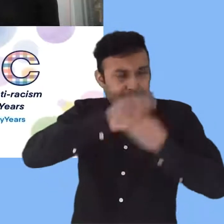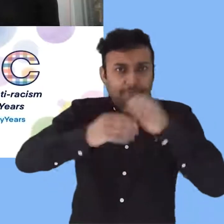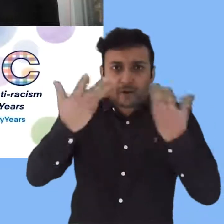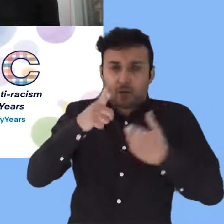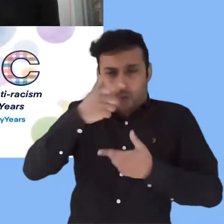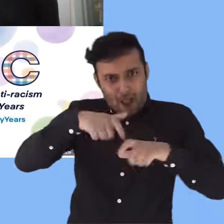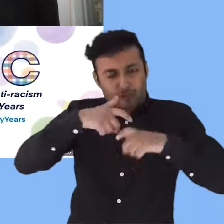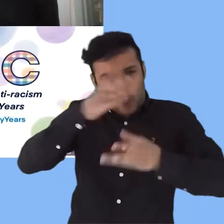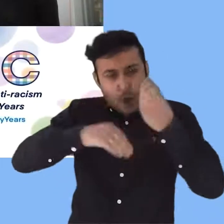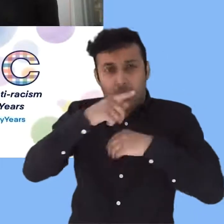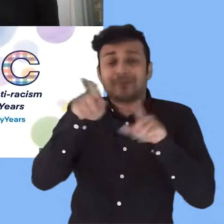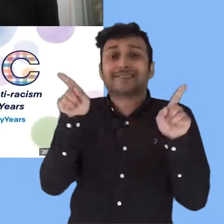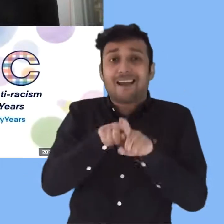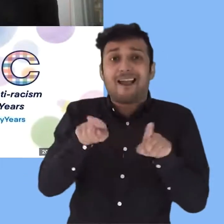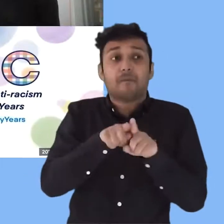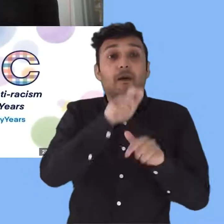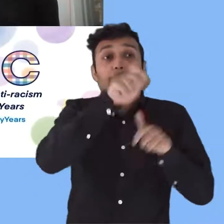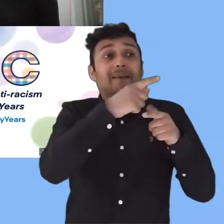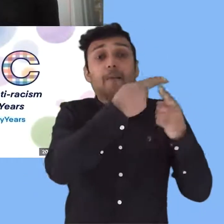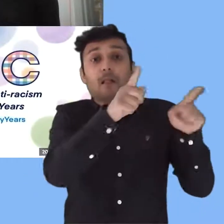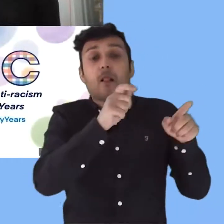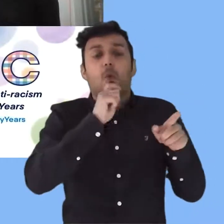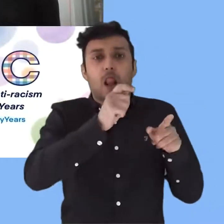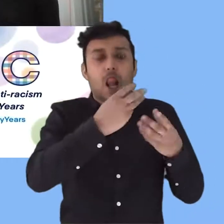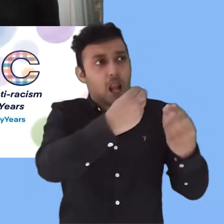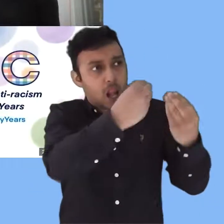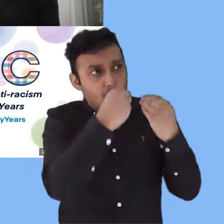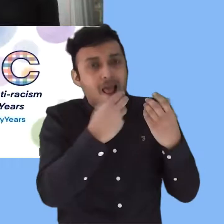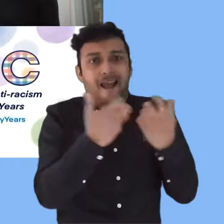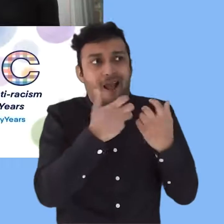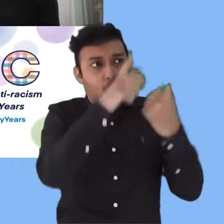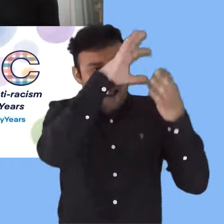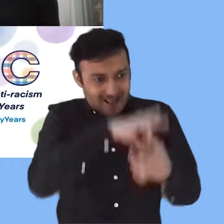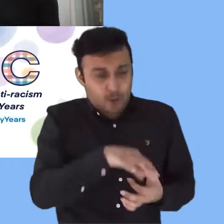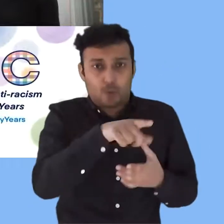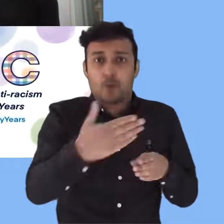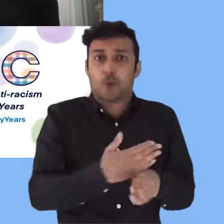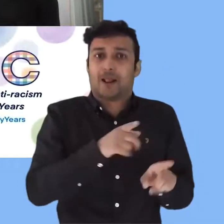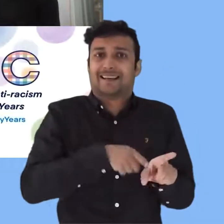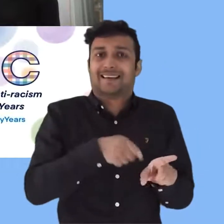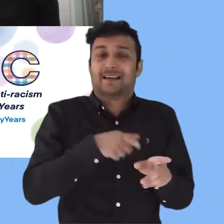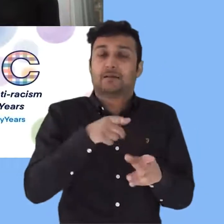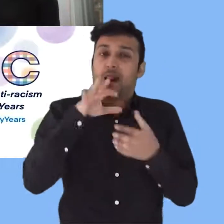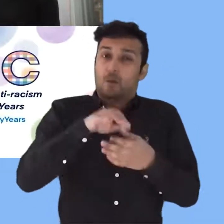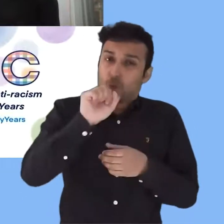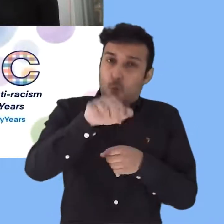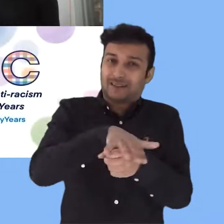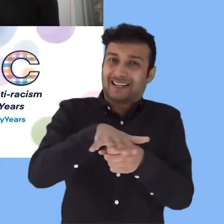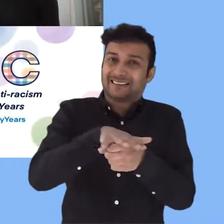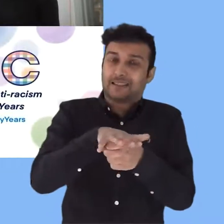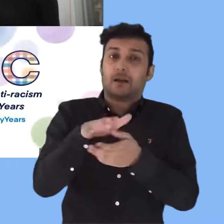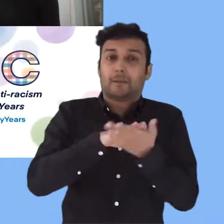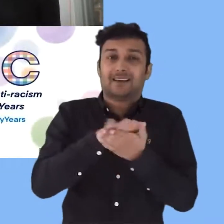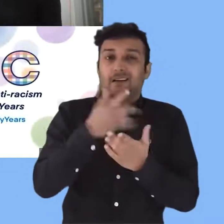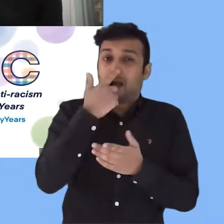can you support your children in your setting? And then you can do those things alongside each other. So I learn a lot from Liz. She hasn't